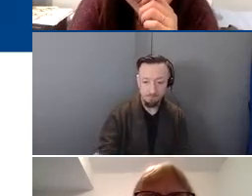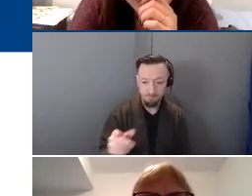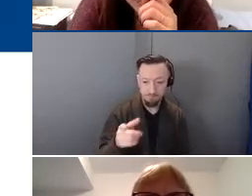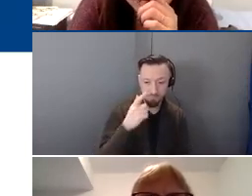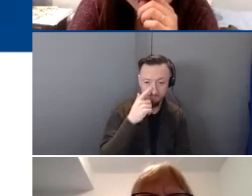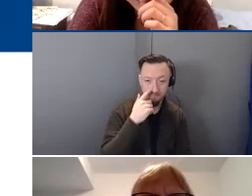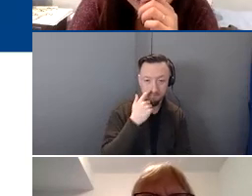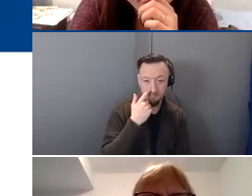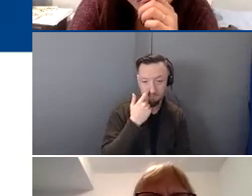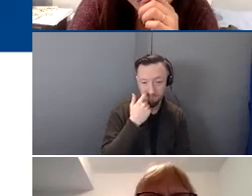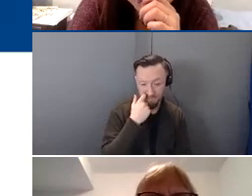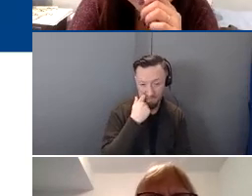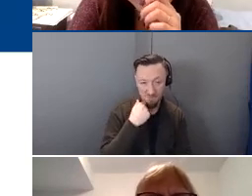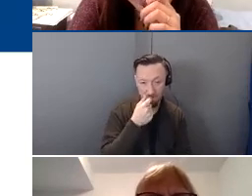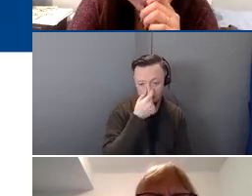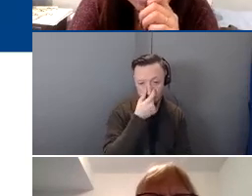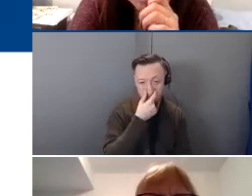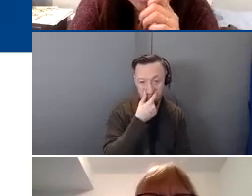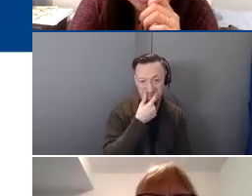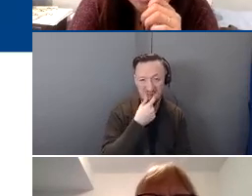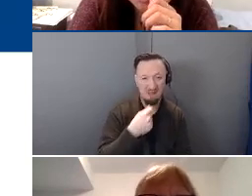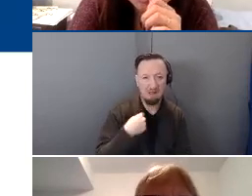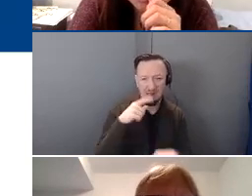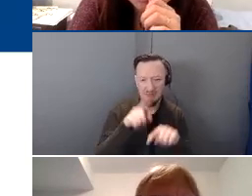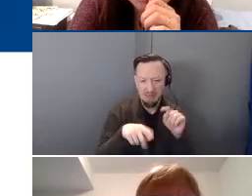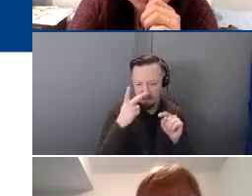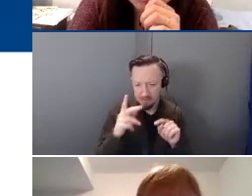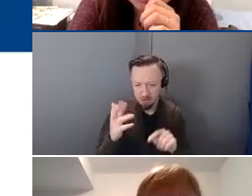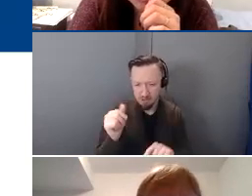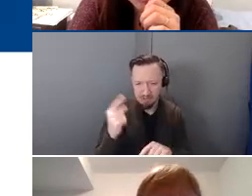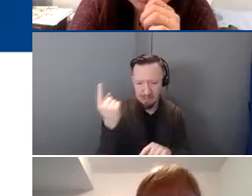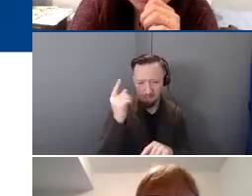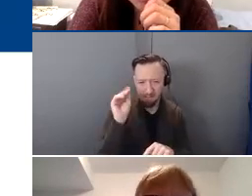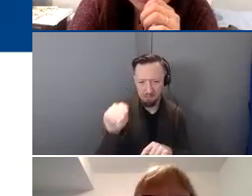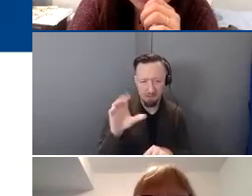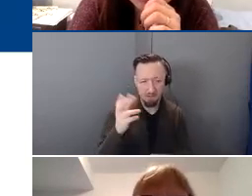Okay, I can't actually access. Hold on a second here.